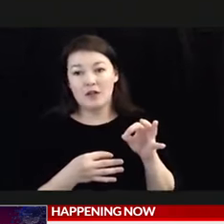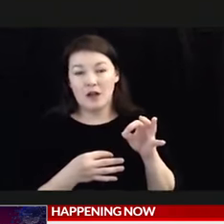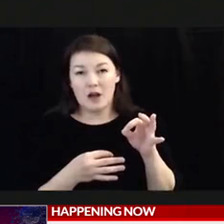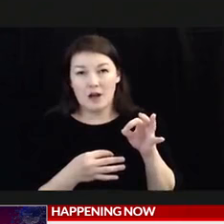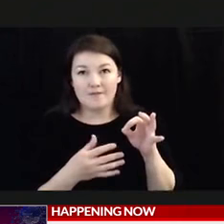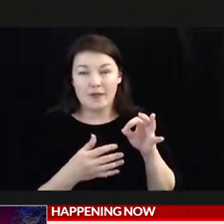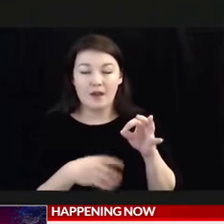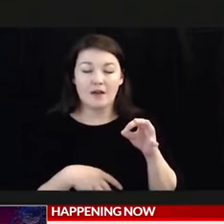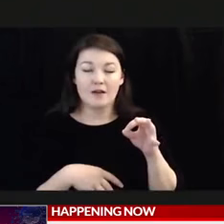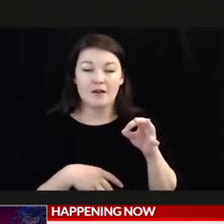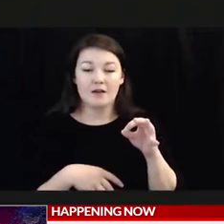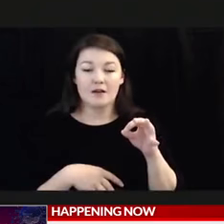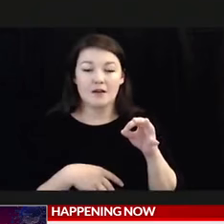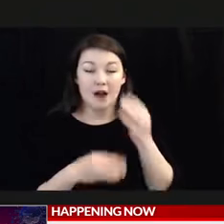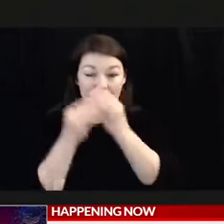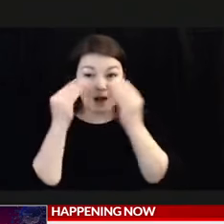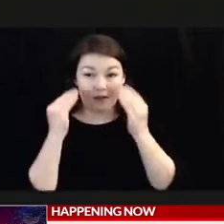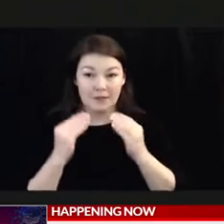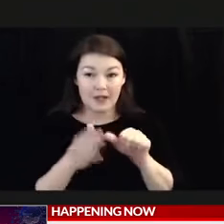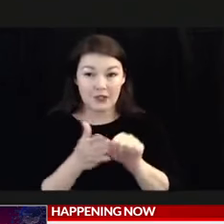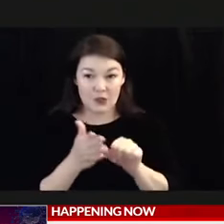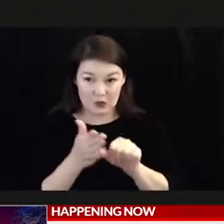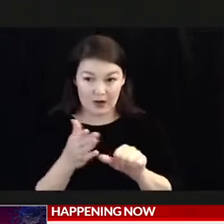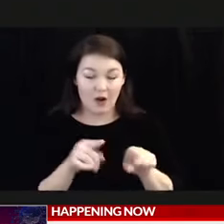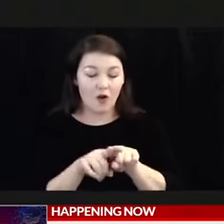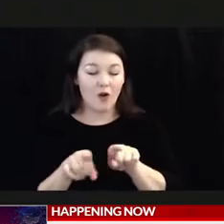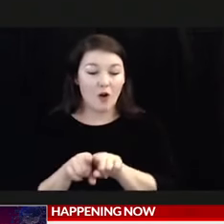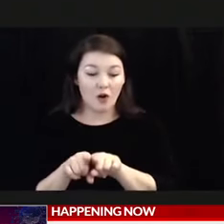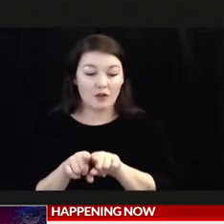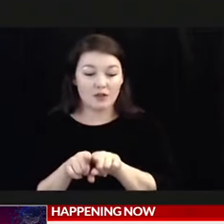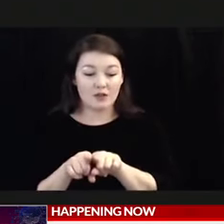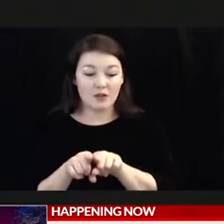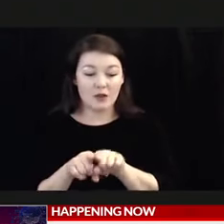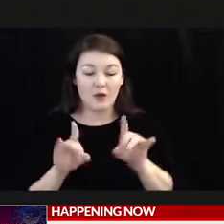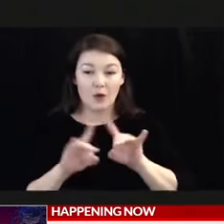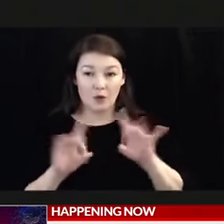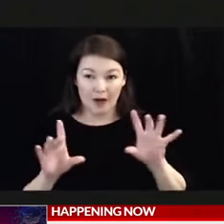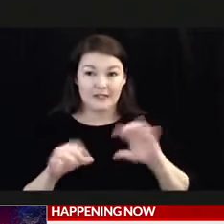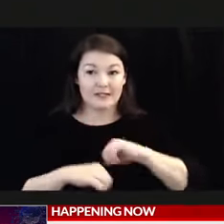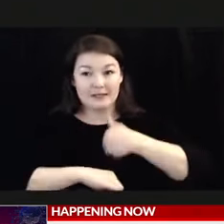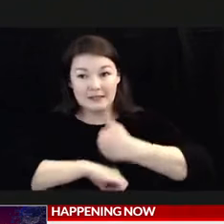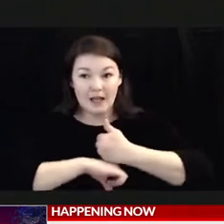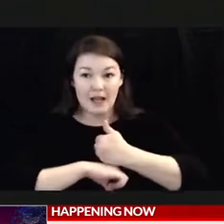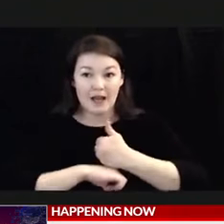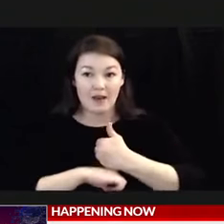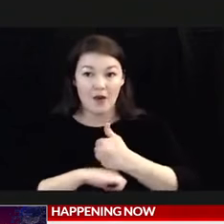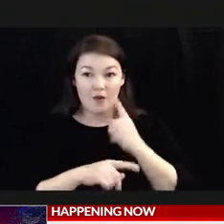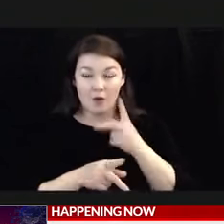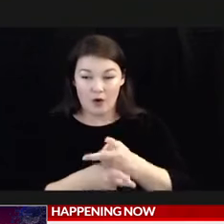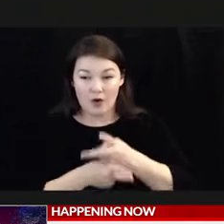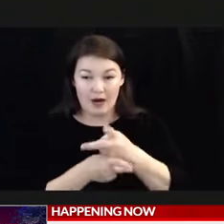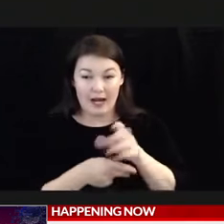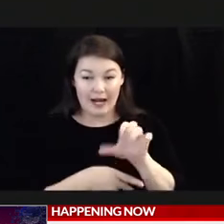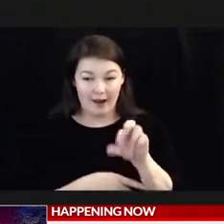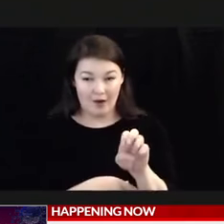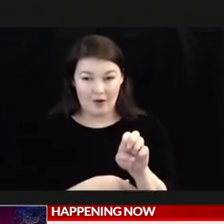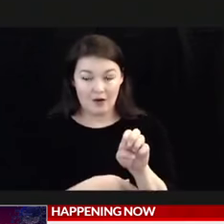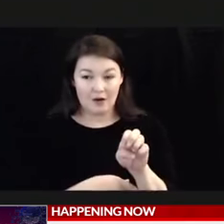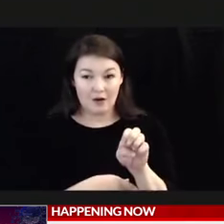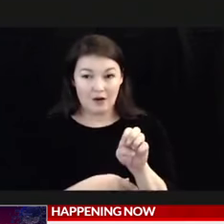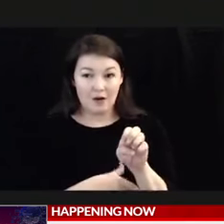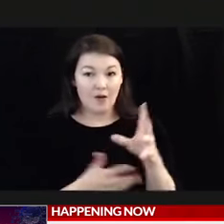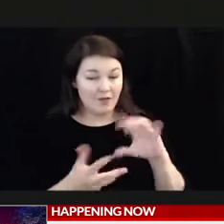then the formal authorization for the crisis standards of care to be implemented as they were they were implemented